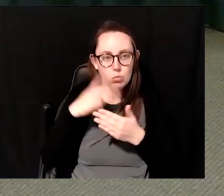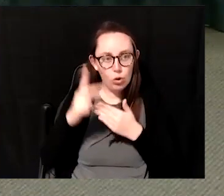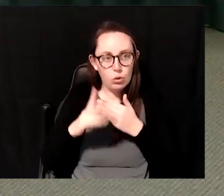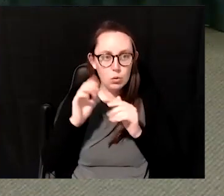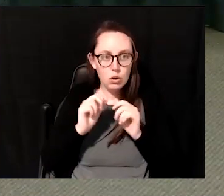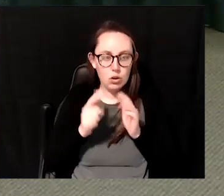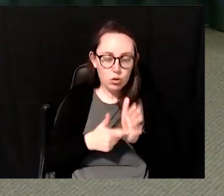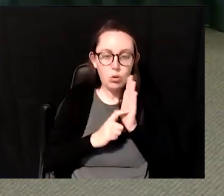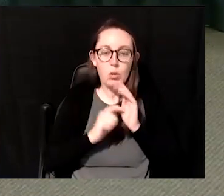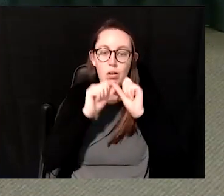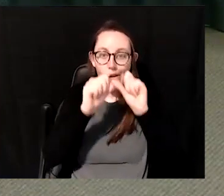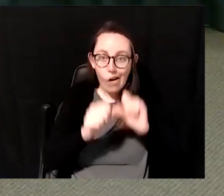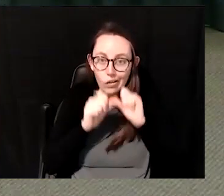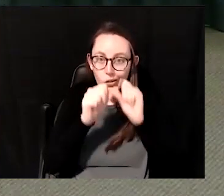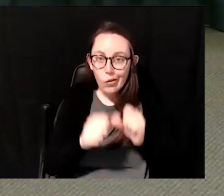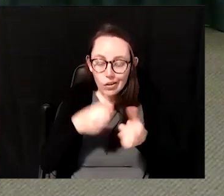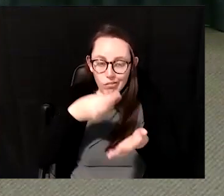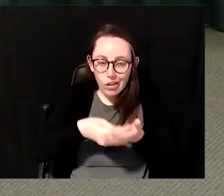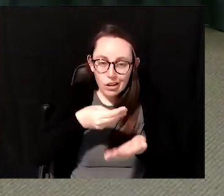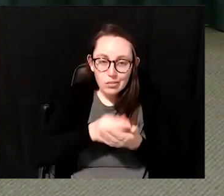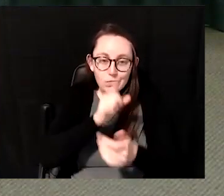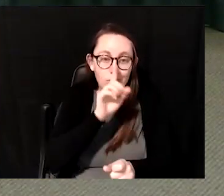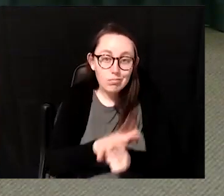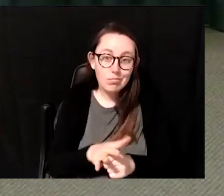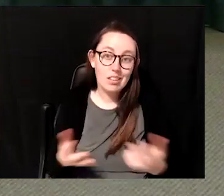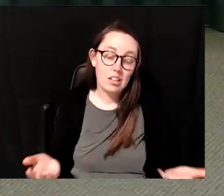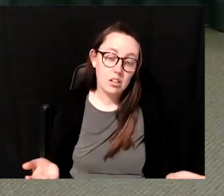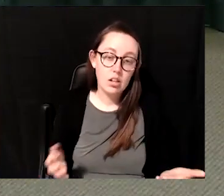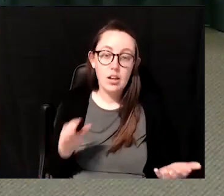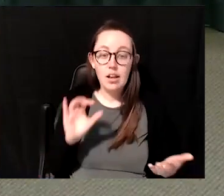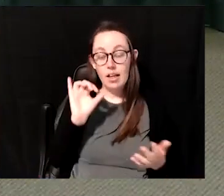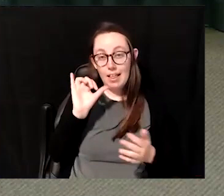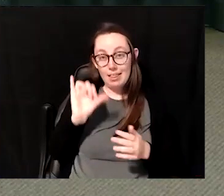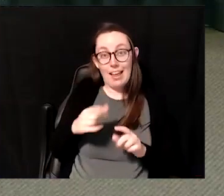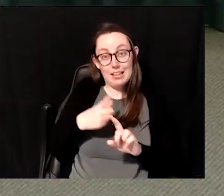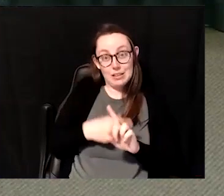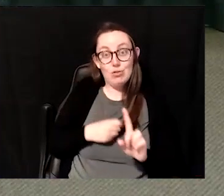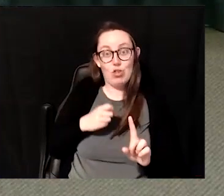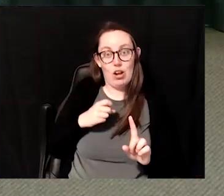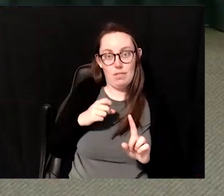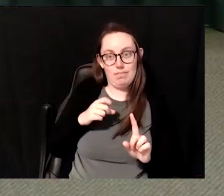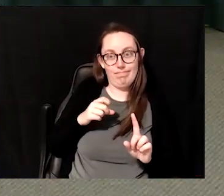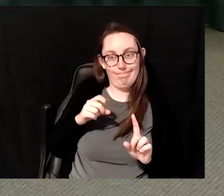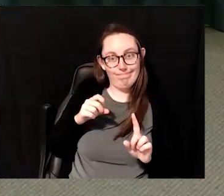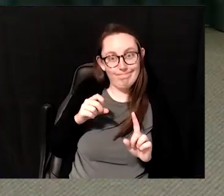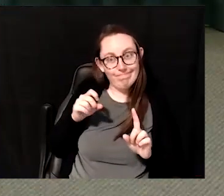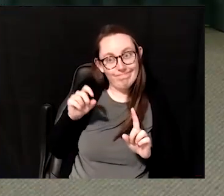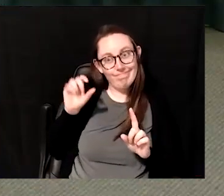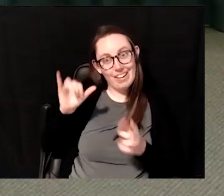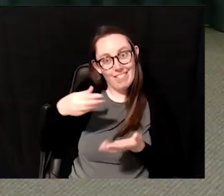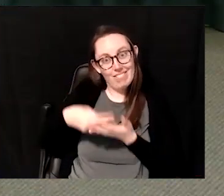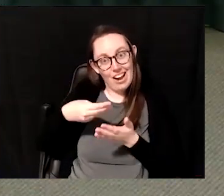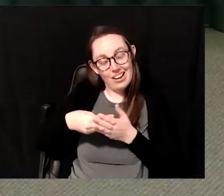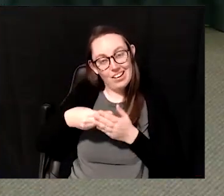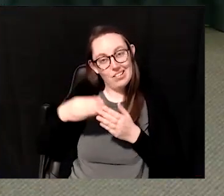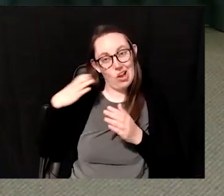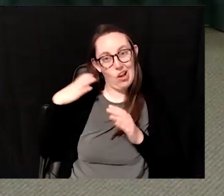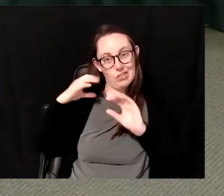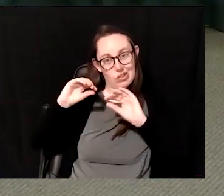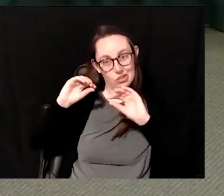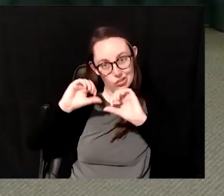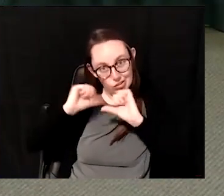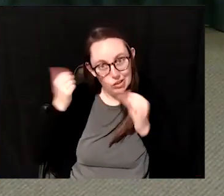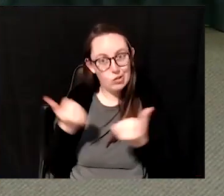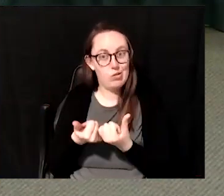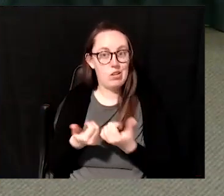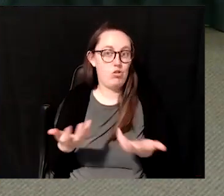commitment that's always.org website so thank you very much and continue the